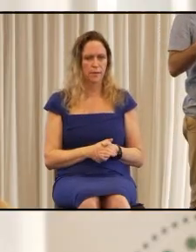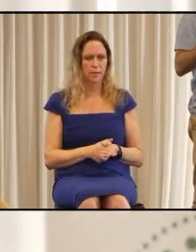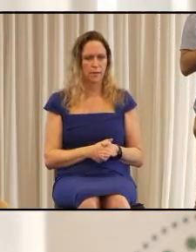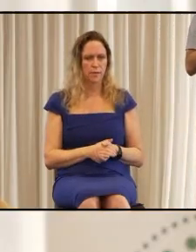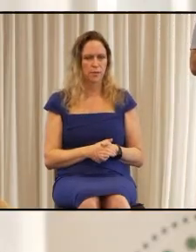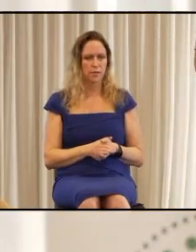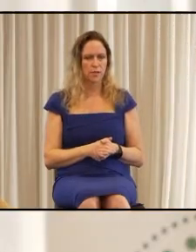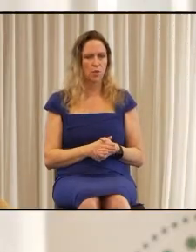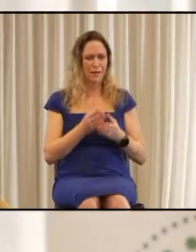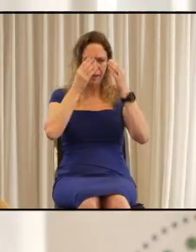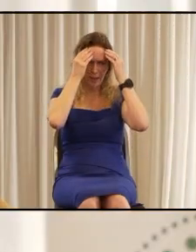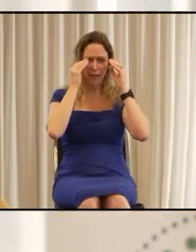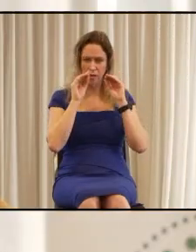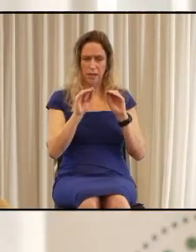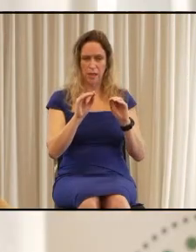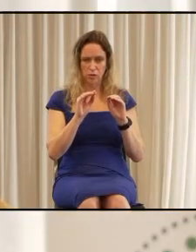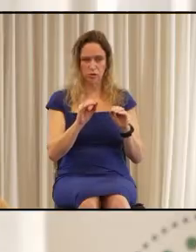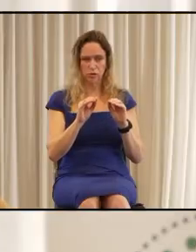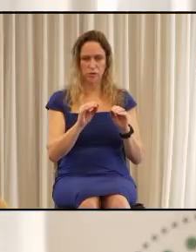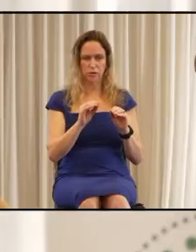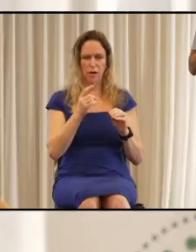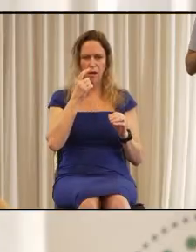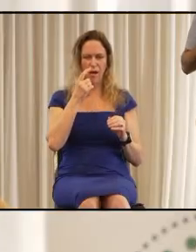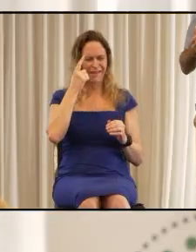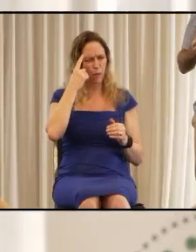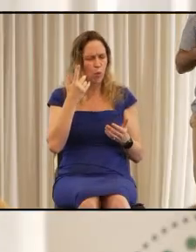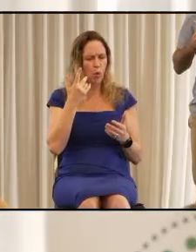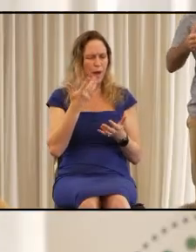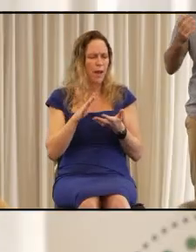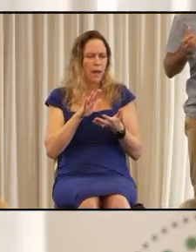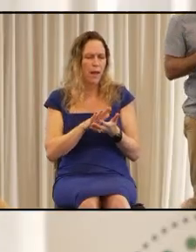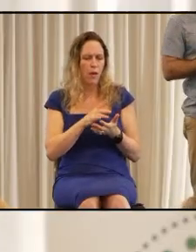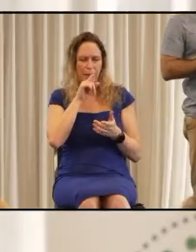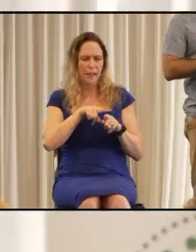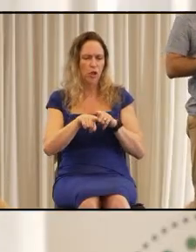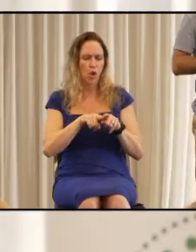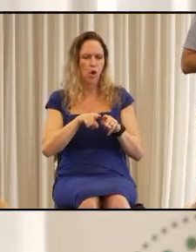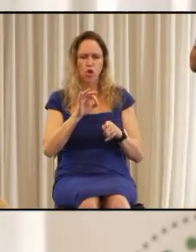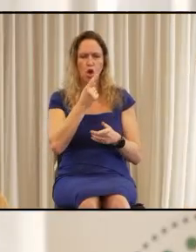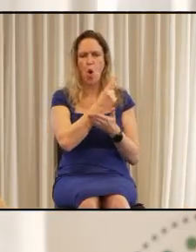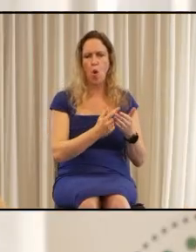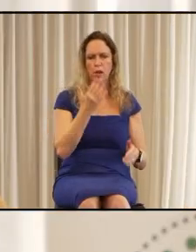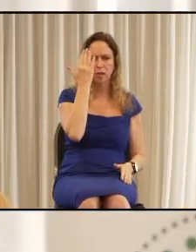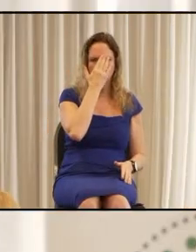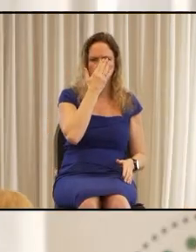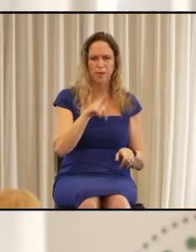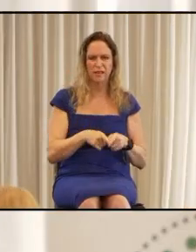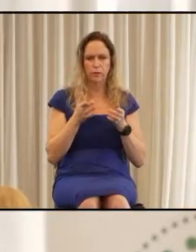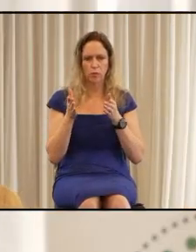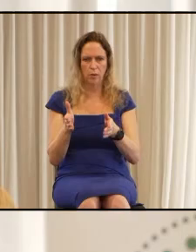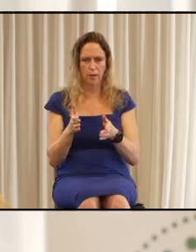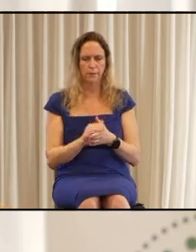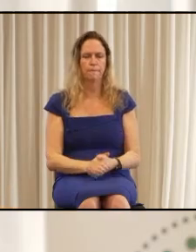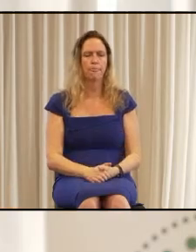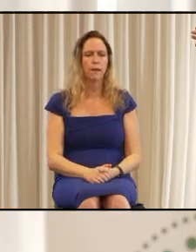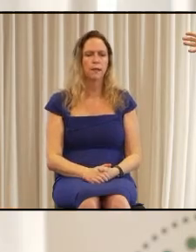of the institution, because that's only one place where that possible need could get met, is the institution of the school. How can communities be